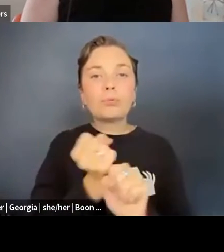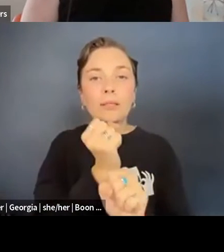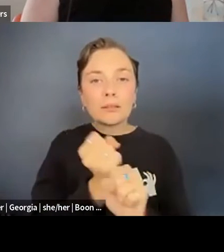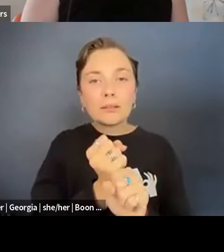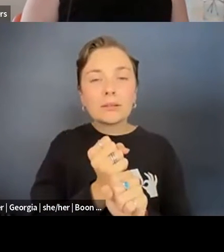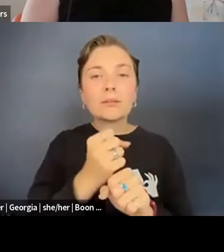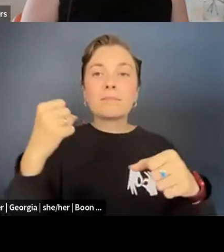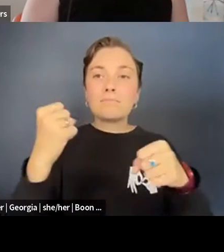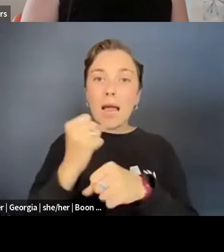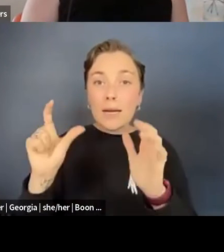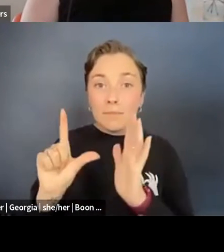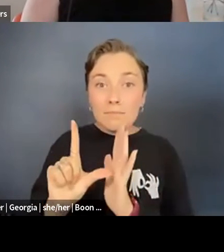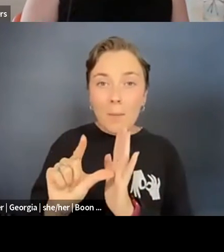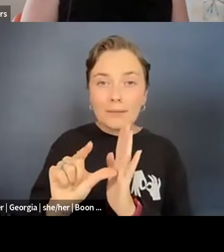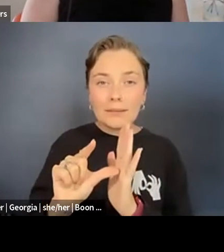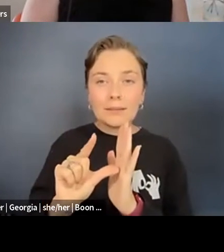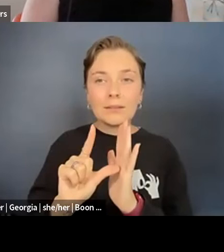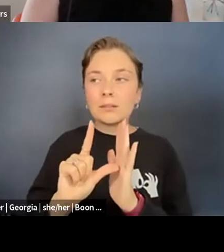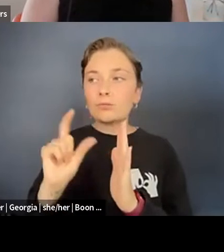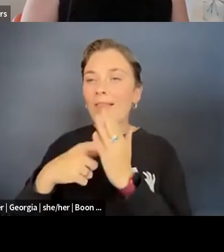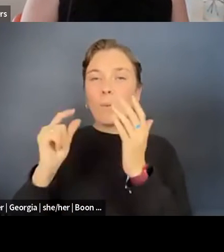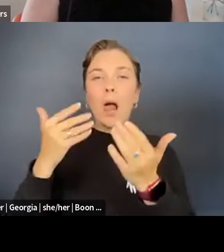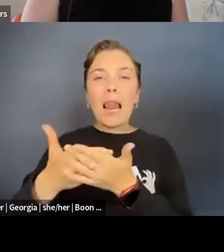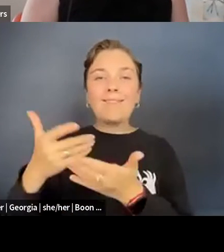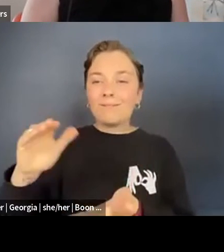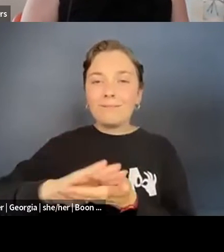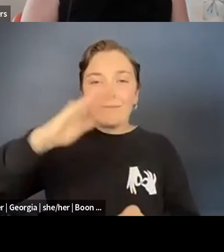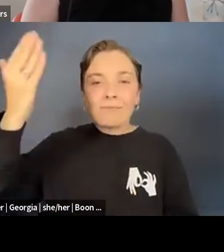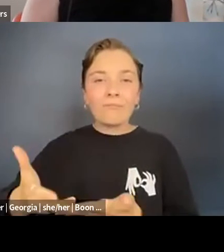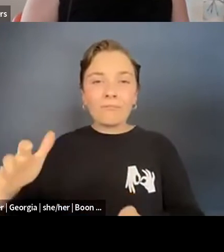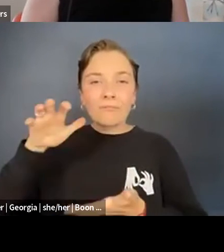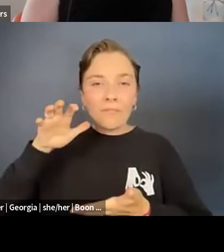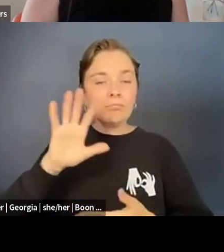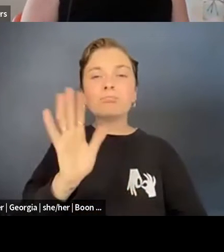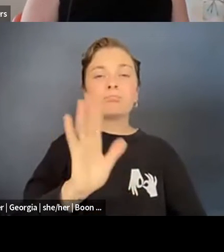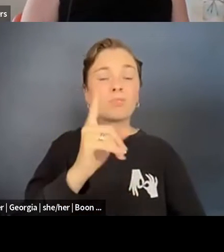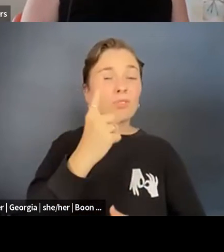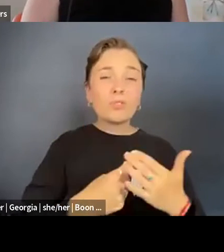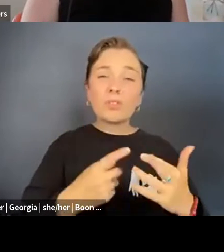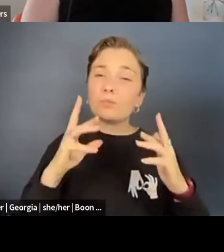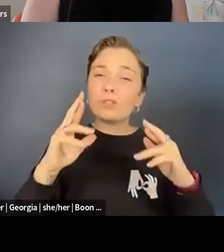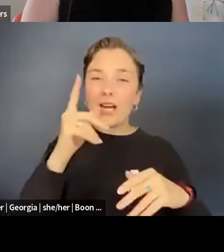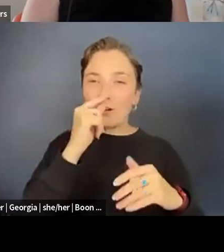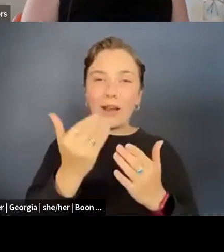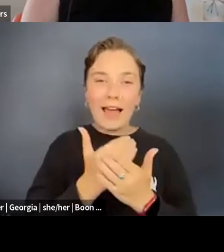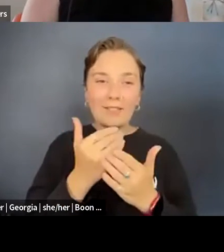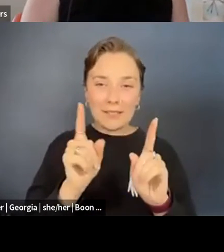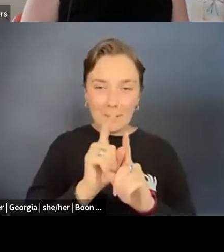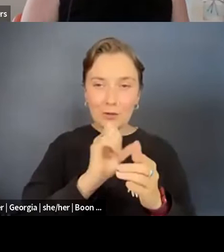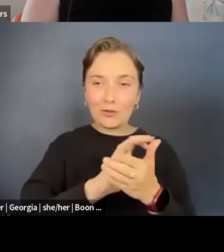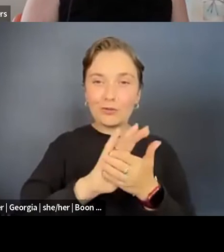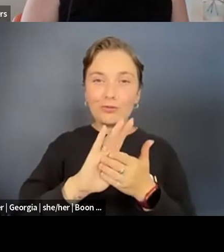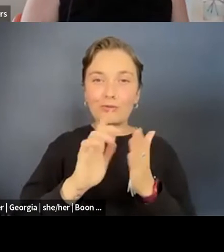making that moment rather than what's left at the end of it. And I only wish I could archive as well as Christopher,